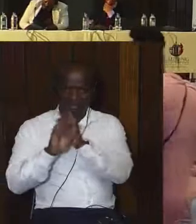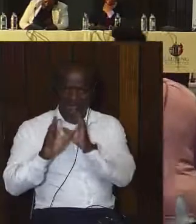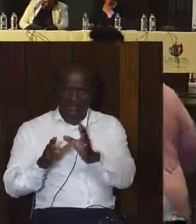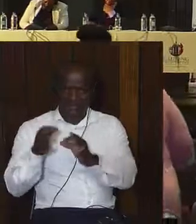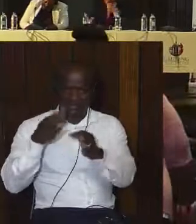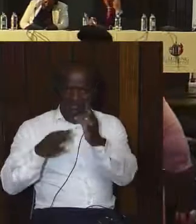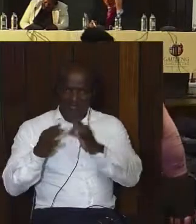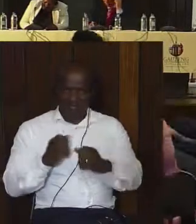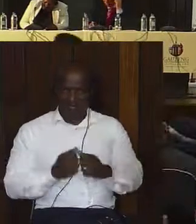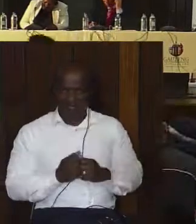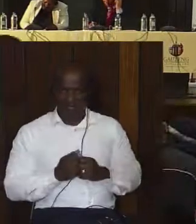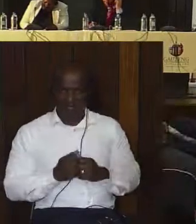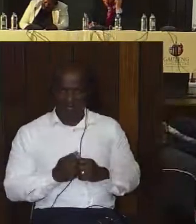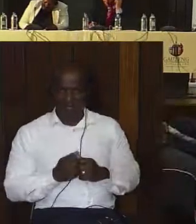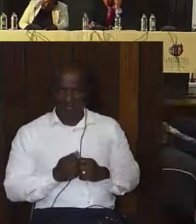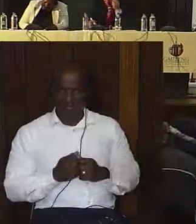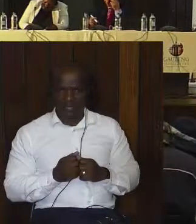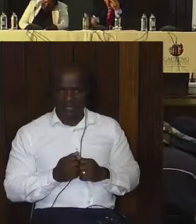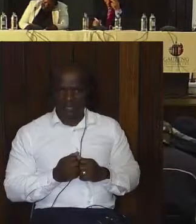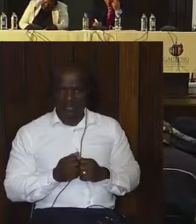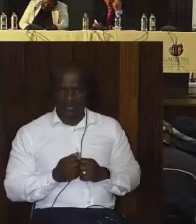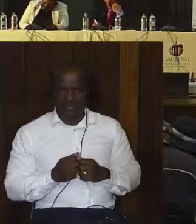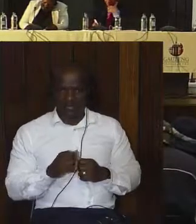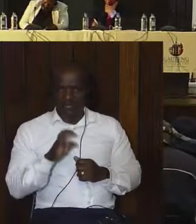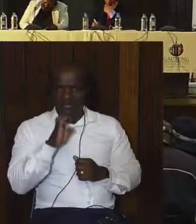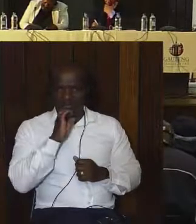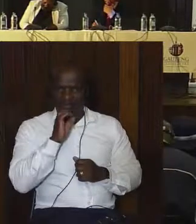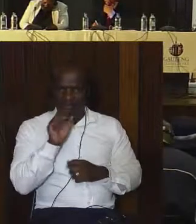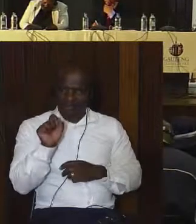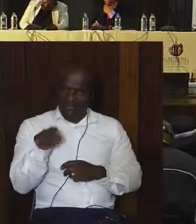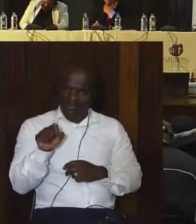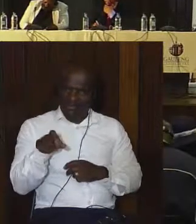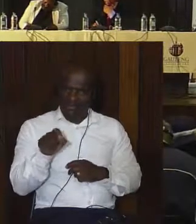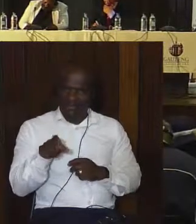does that mean that the GMA